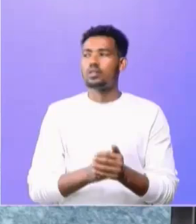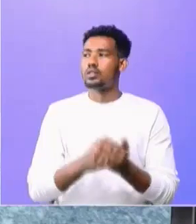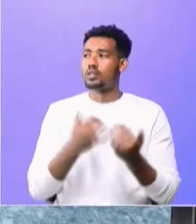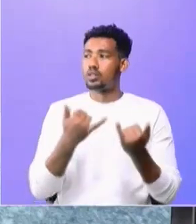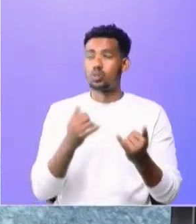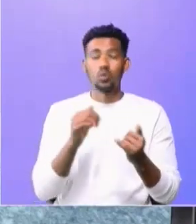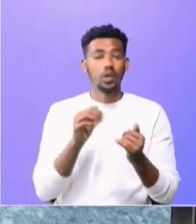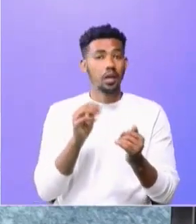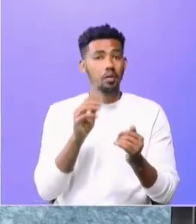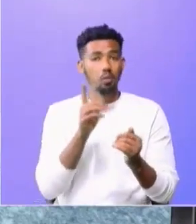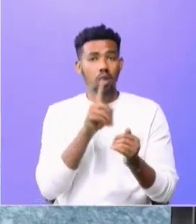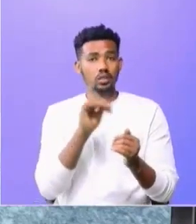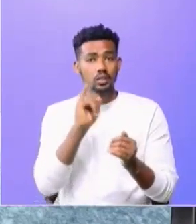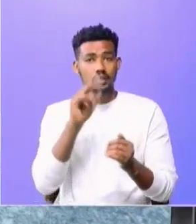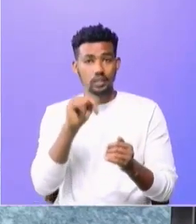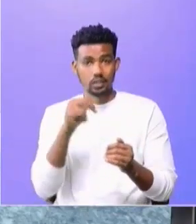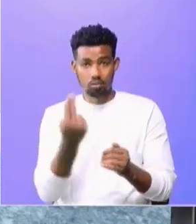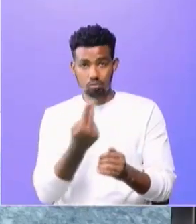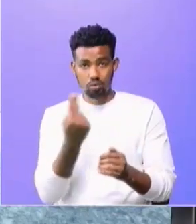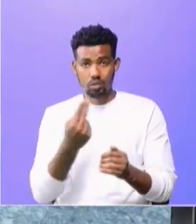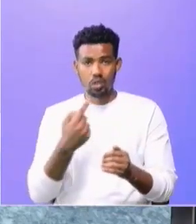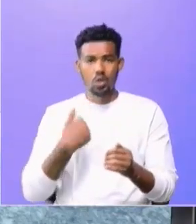Question number 2, we go to school